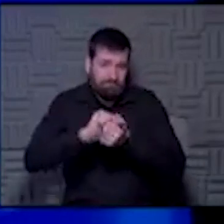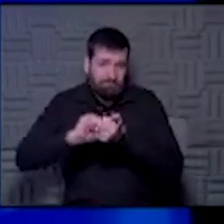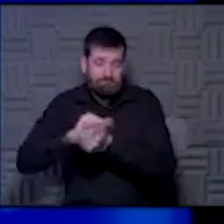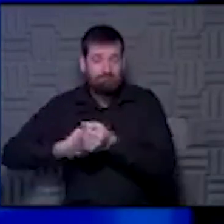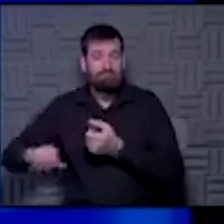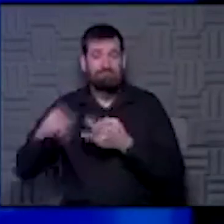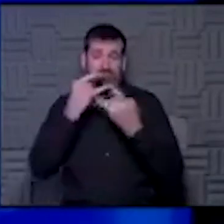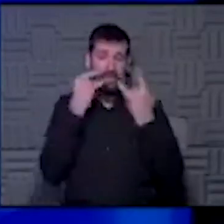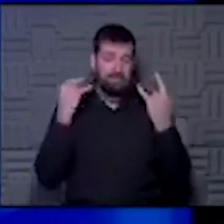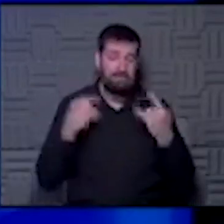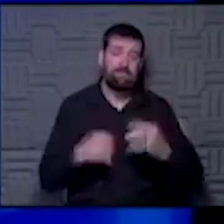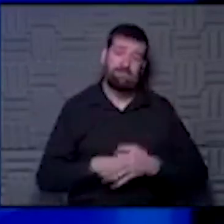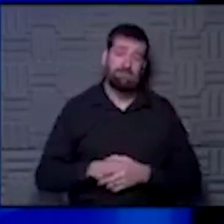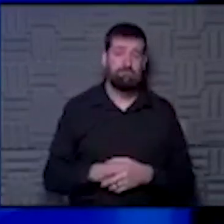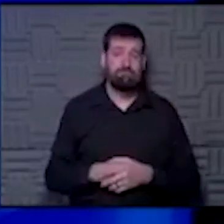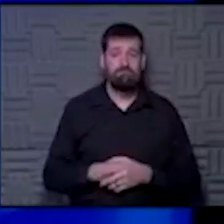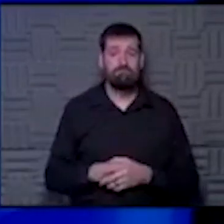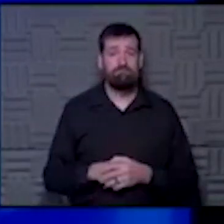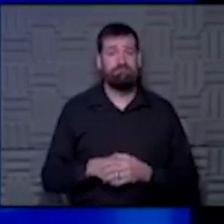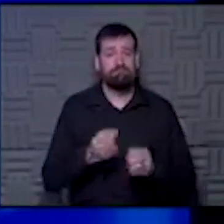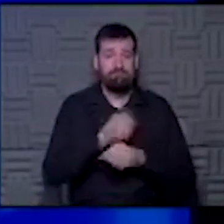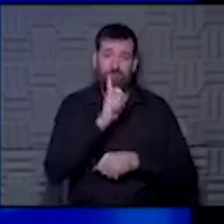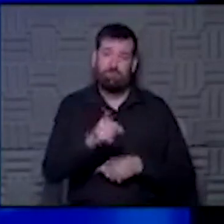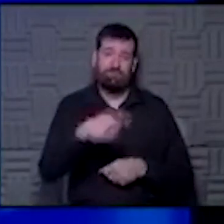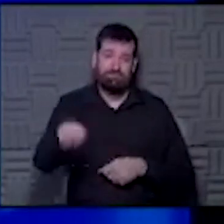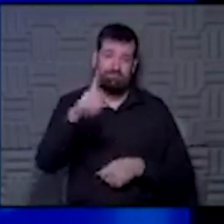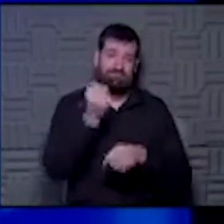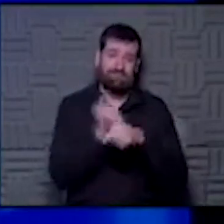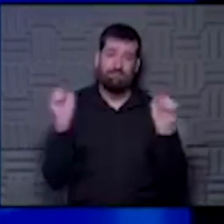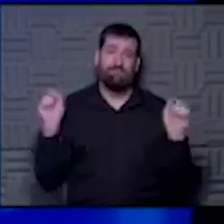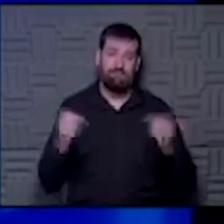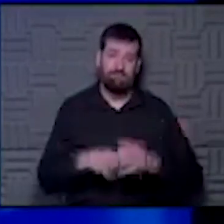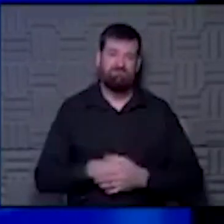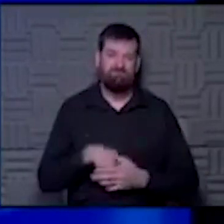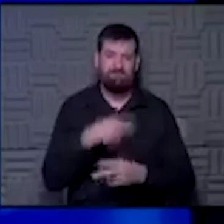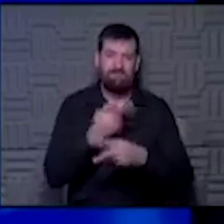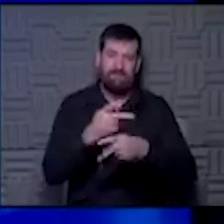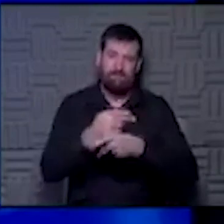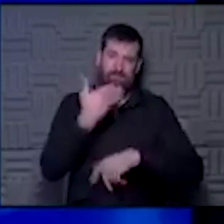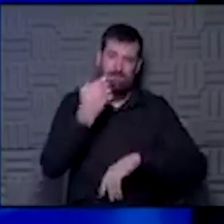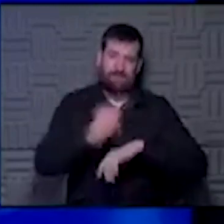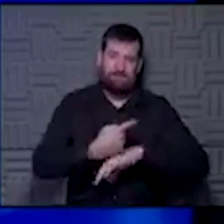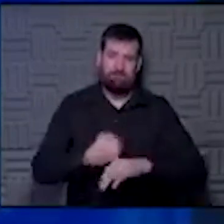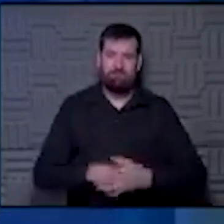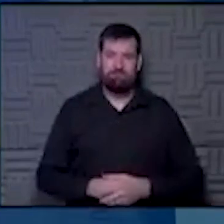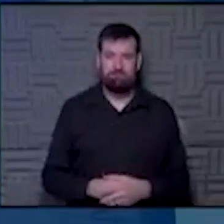and be sure to be safe out there. Take care. Have a good day.